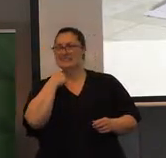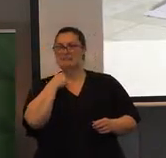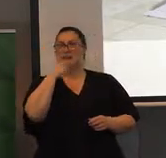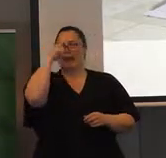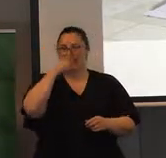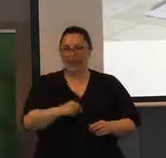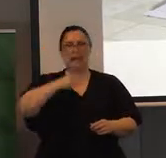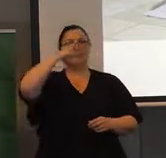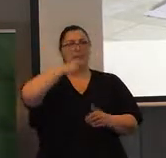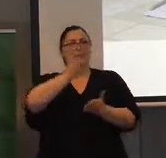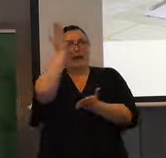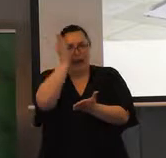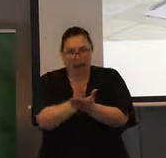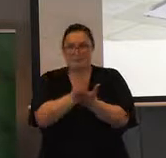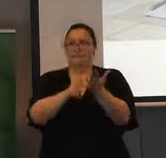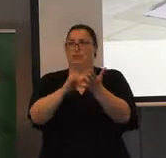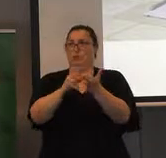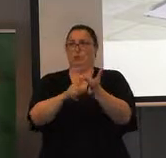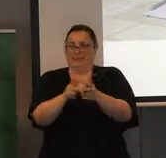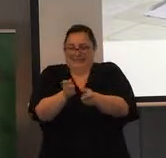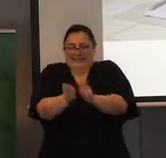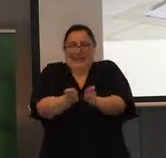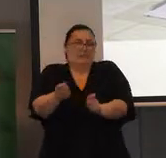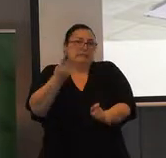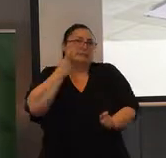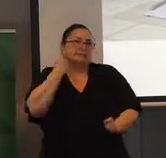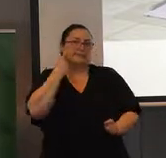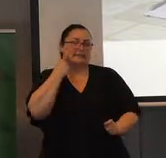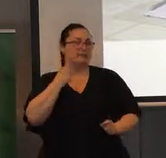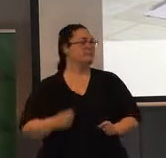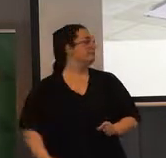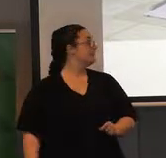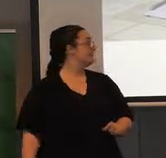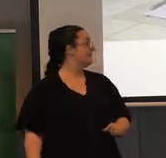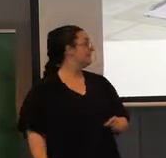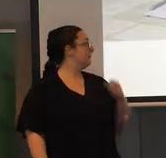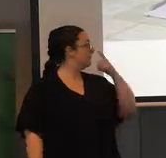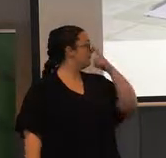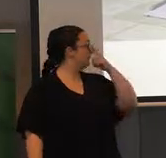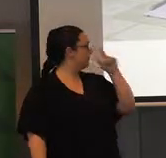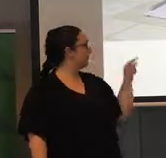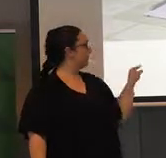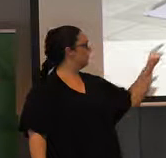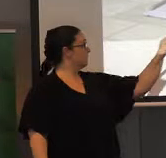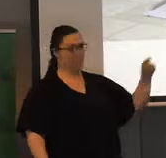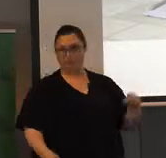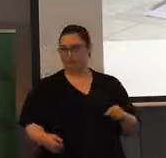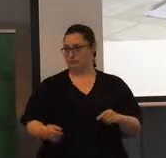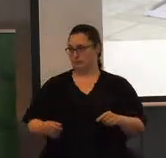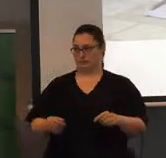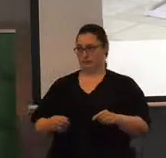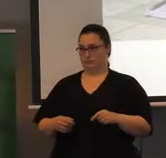Can people use it? Have you tested it? This, to us, makes perfect sense that it's